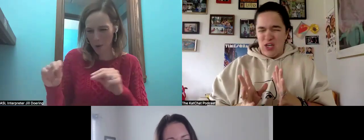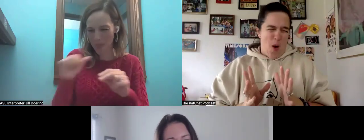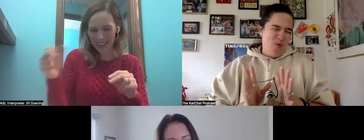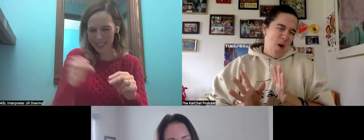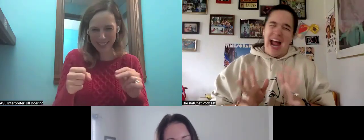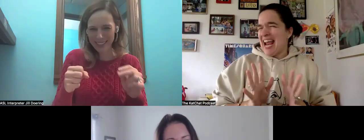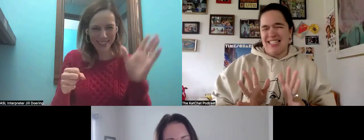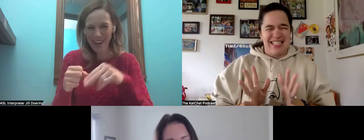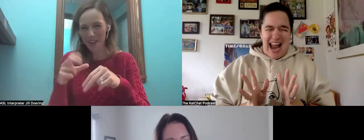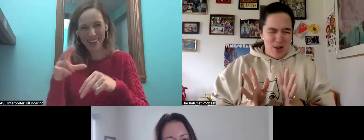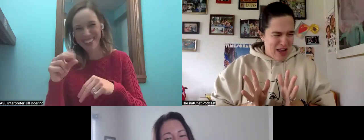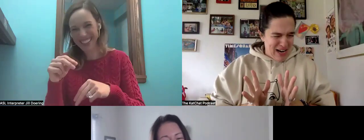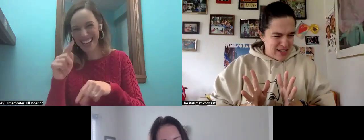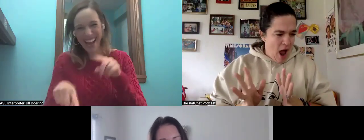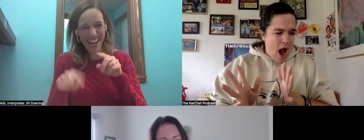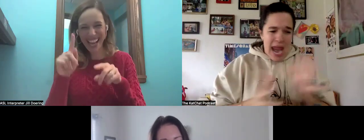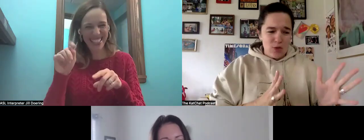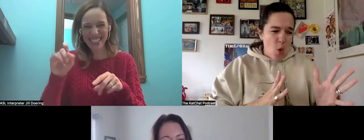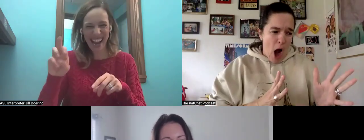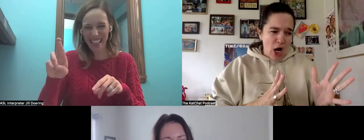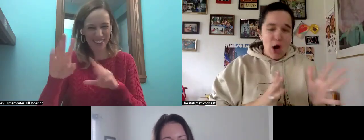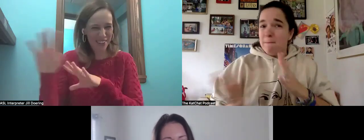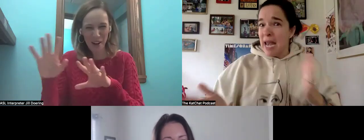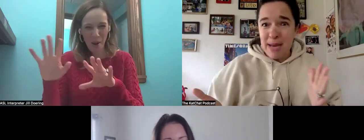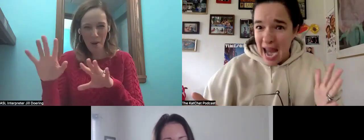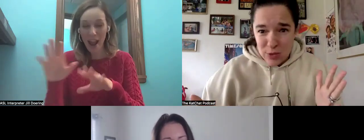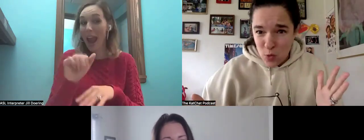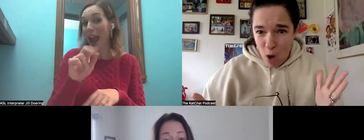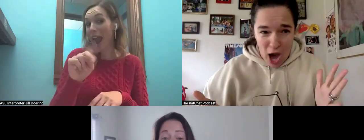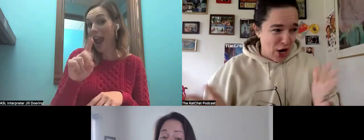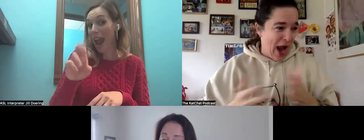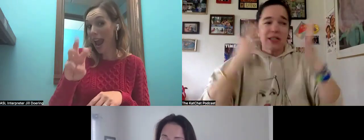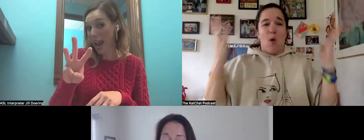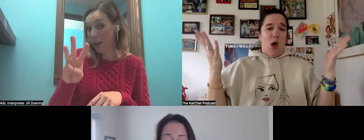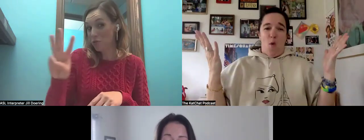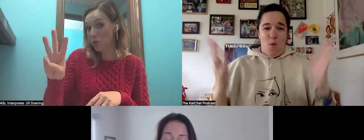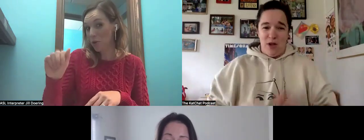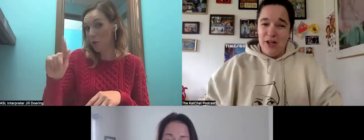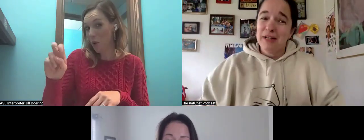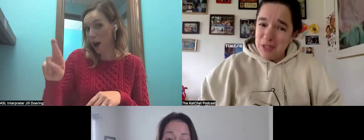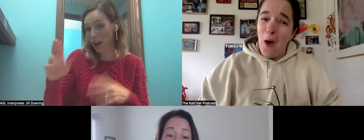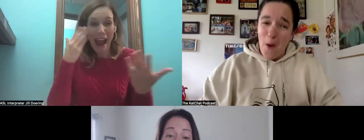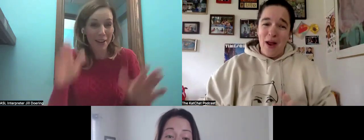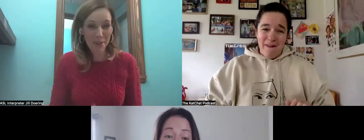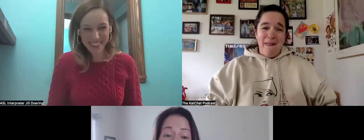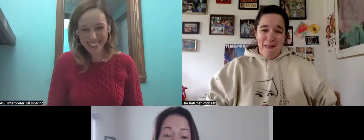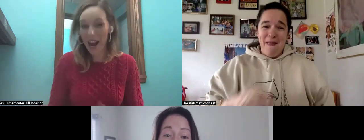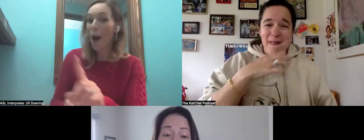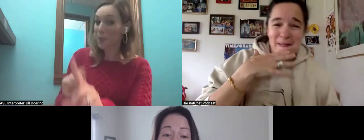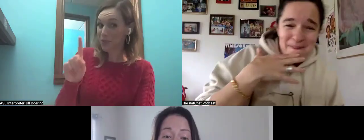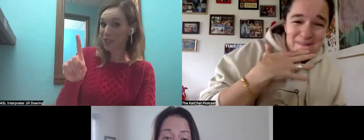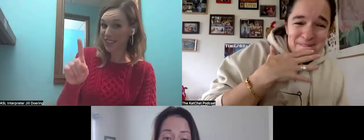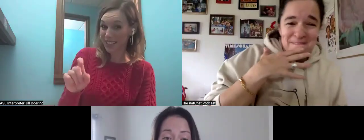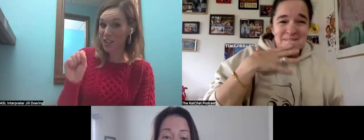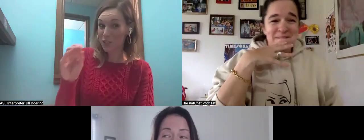Tyler? No, I can't see Tyler in that. Andrew Walker? Maybe Andrew Walker. I don't know. So, But